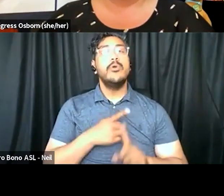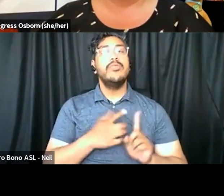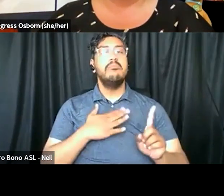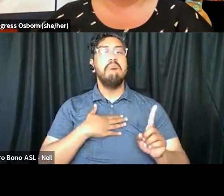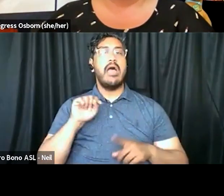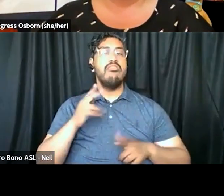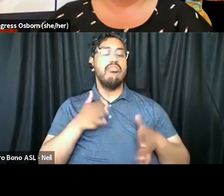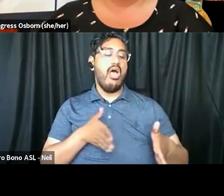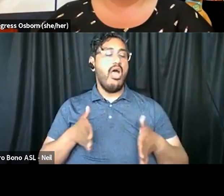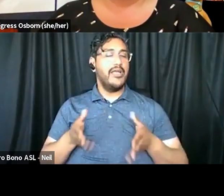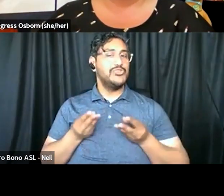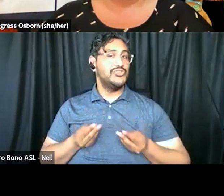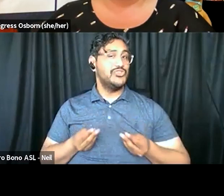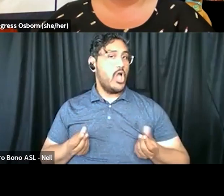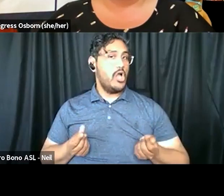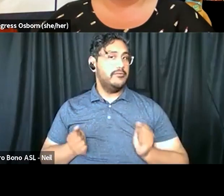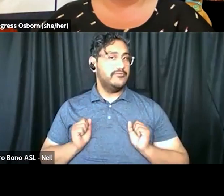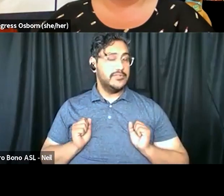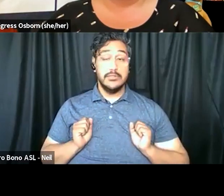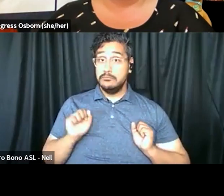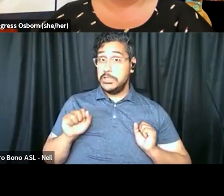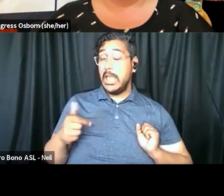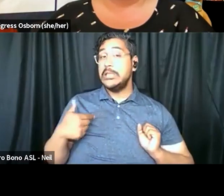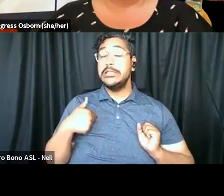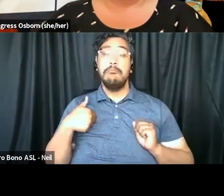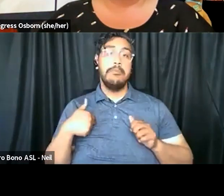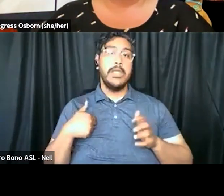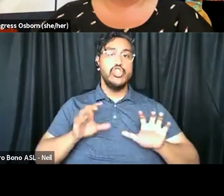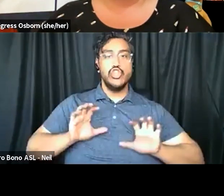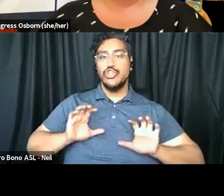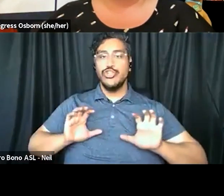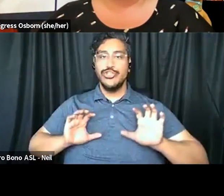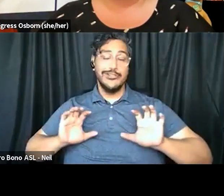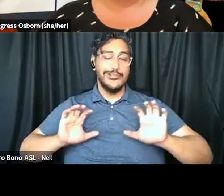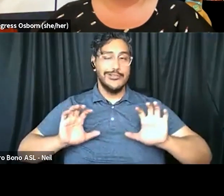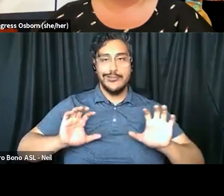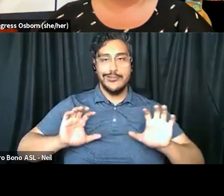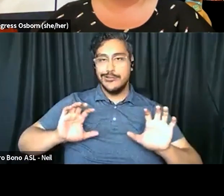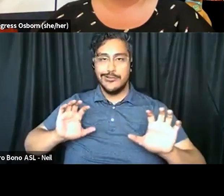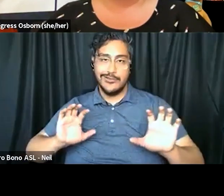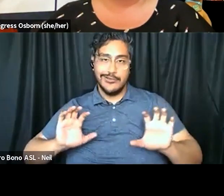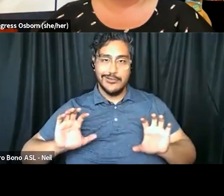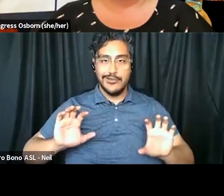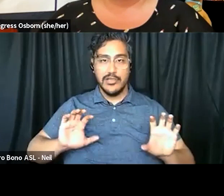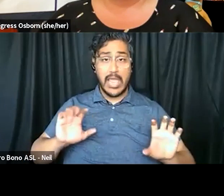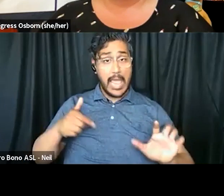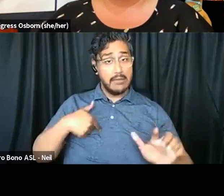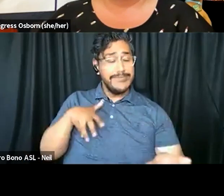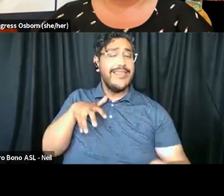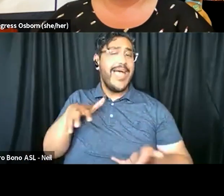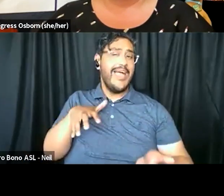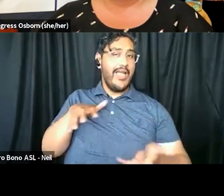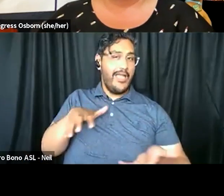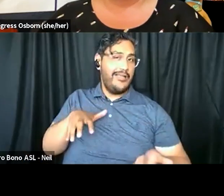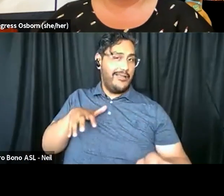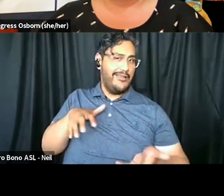And yes, I jiggle when I wiggle. My body shakes with every giggle. And when